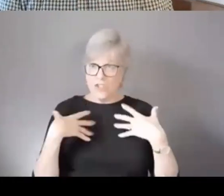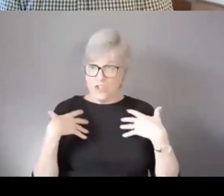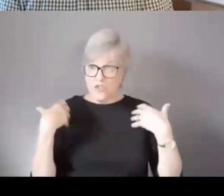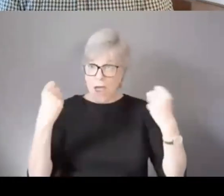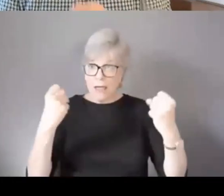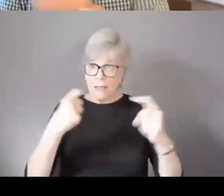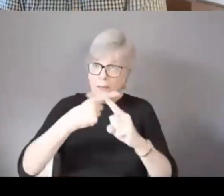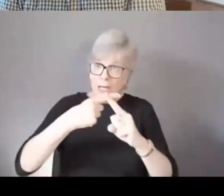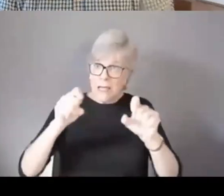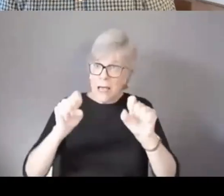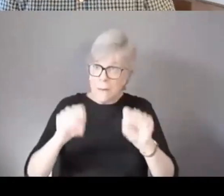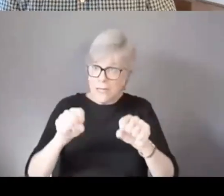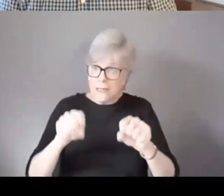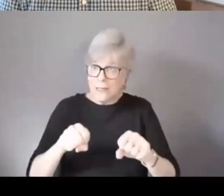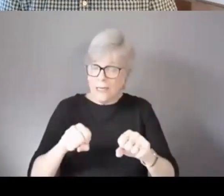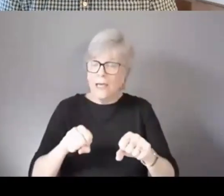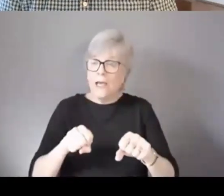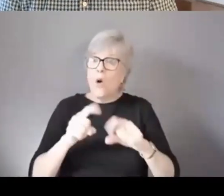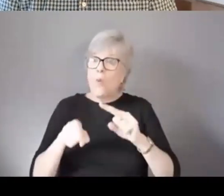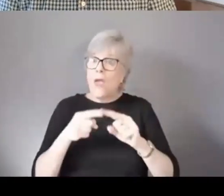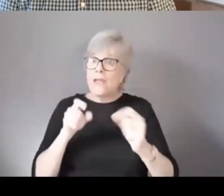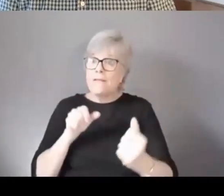ability in the face of adversity.